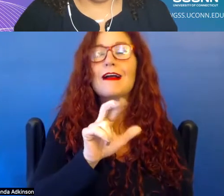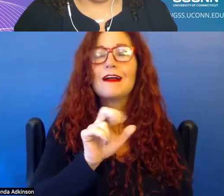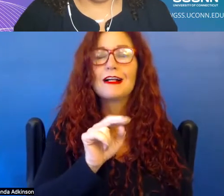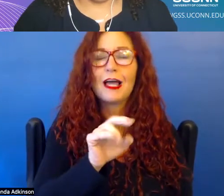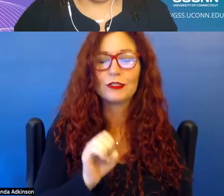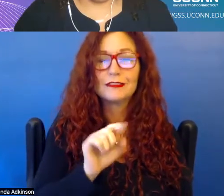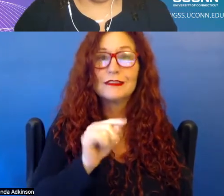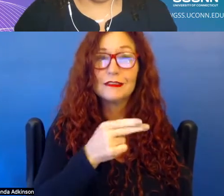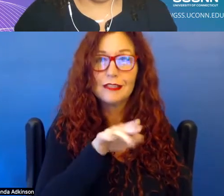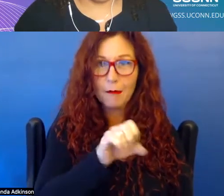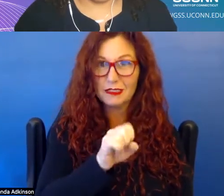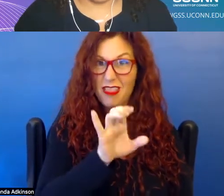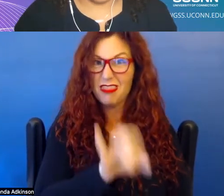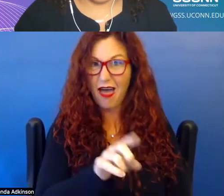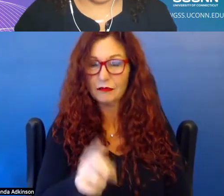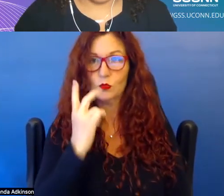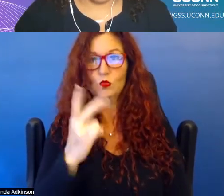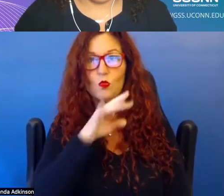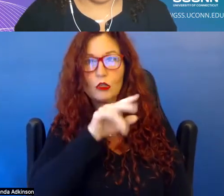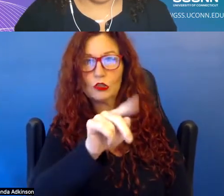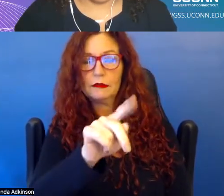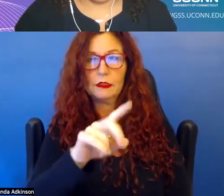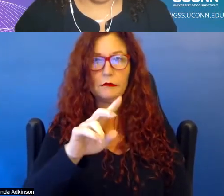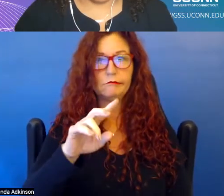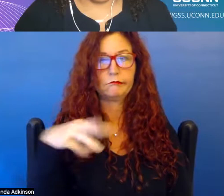sexuality. And so I wanted to make